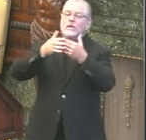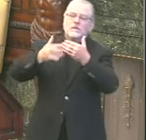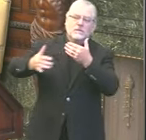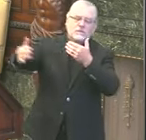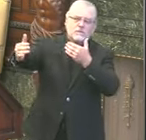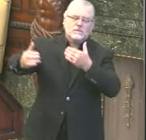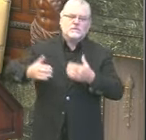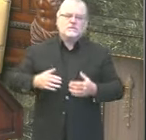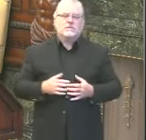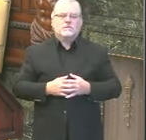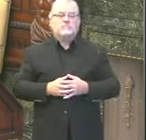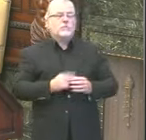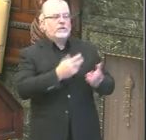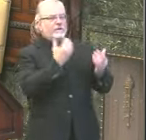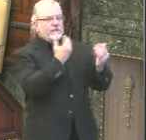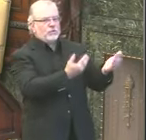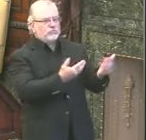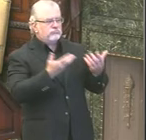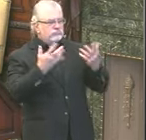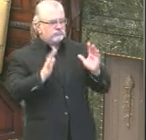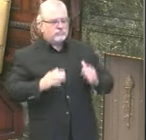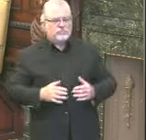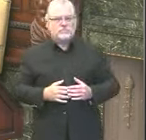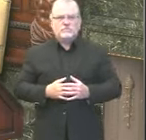All right, thank you. That was my only question.